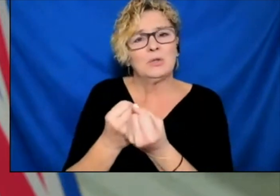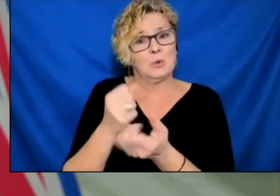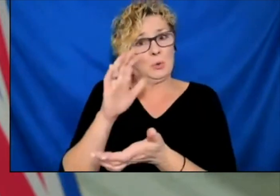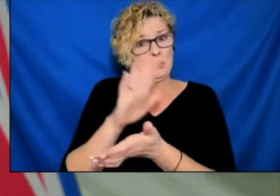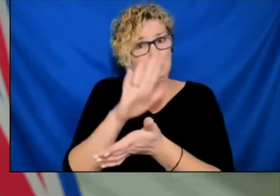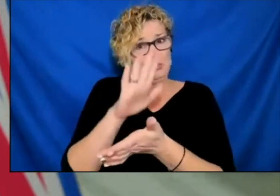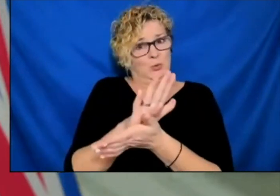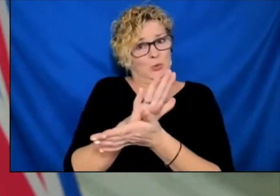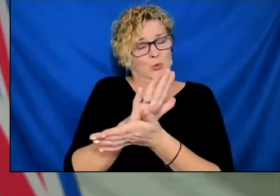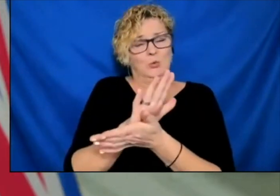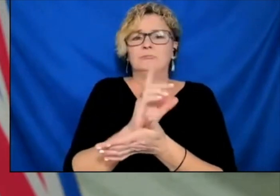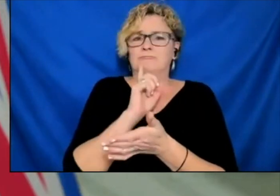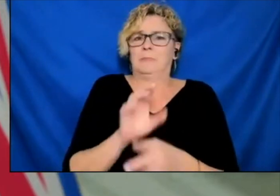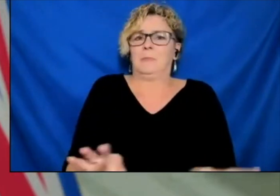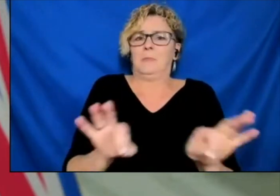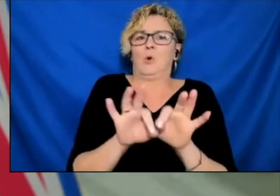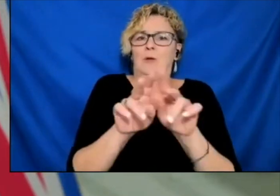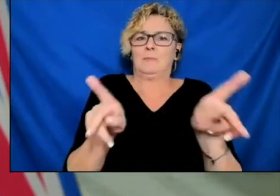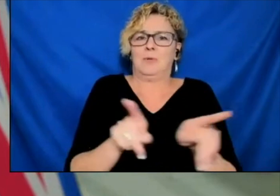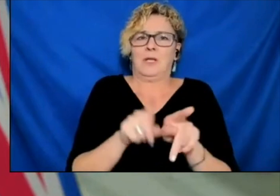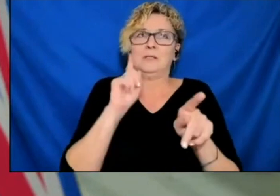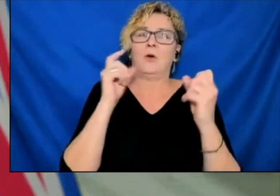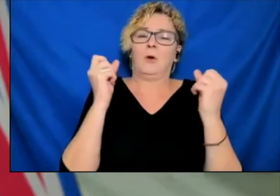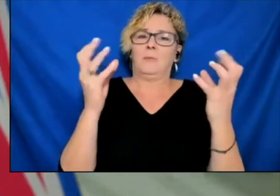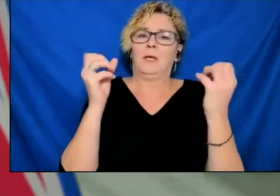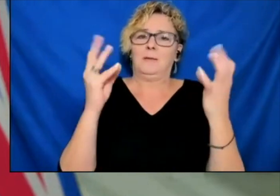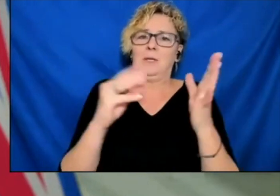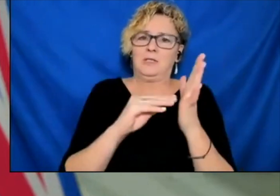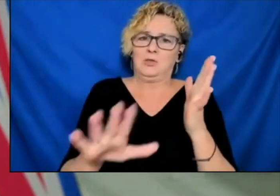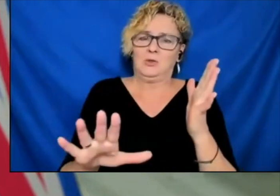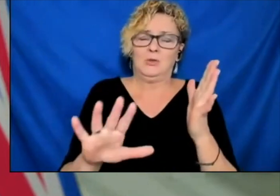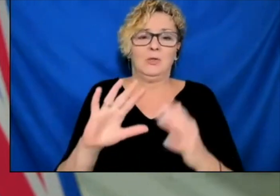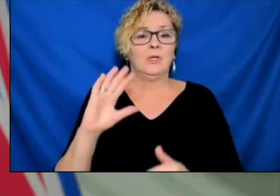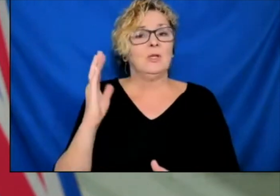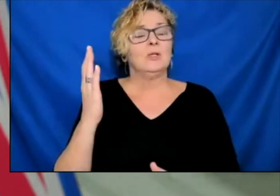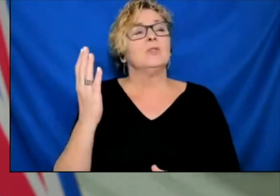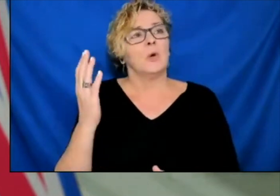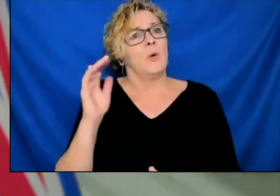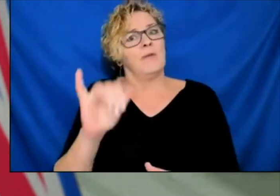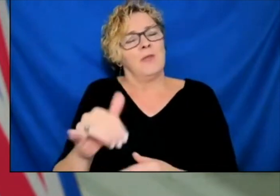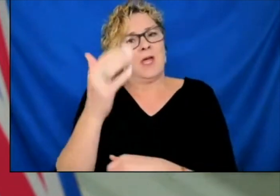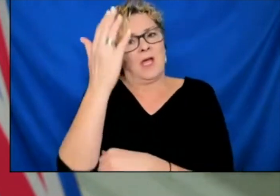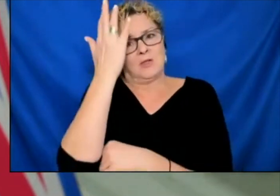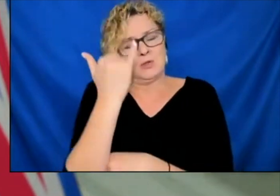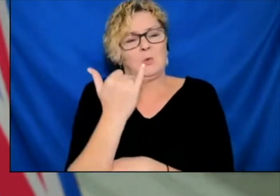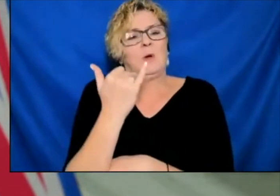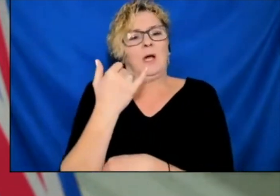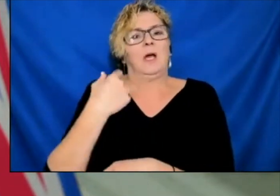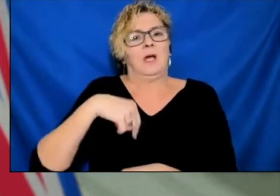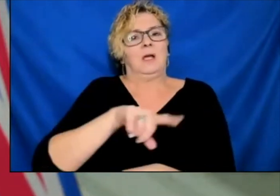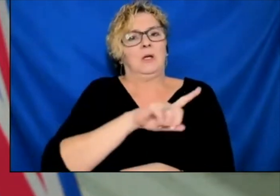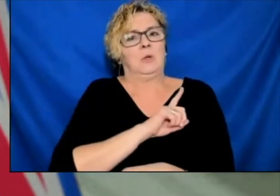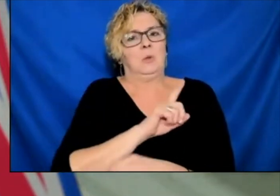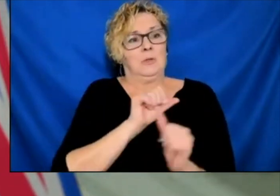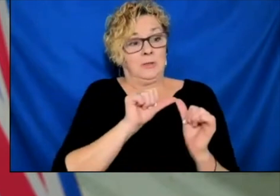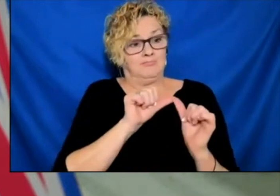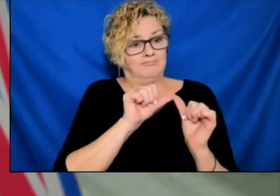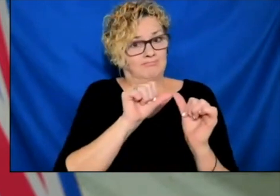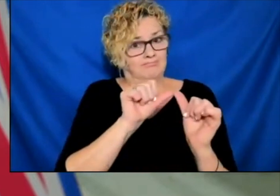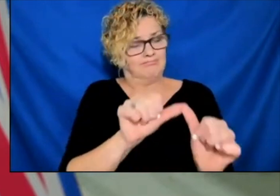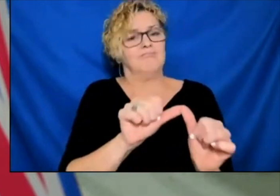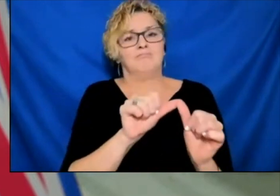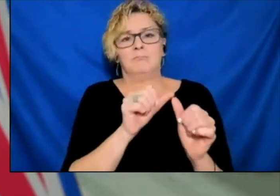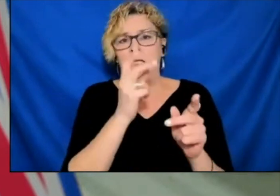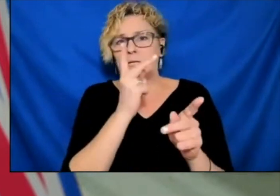keep students learning safely in person for the remainder of this school year. The rapid emergence of the